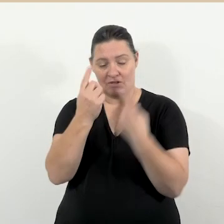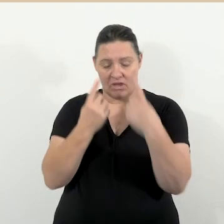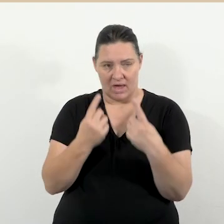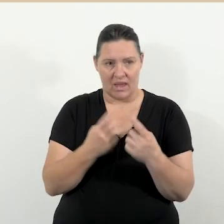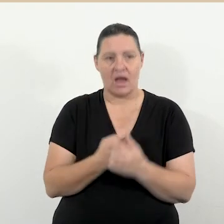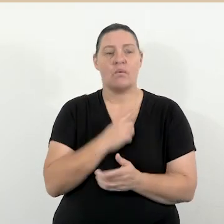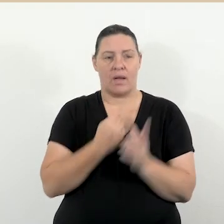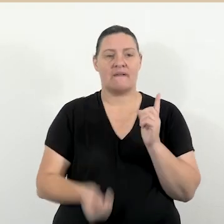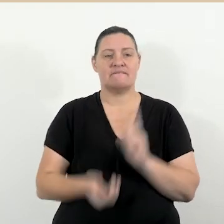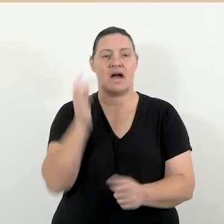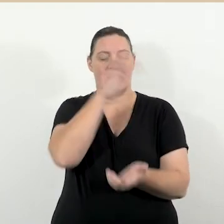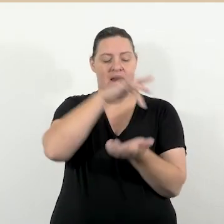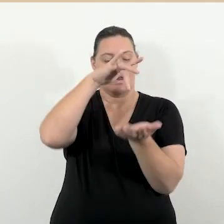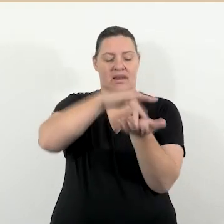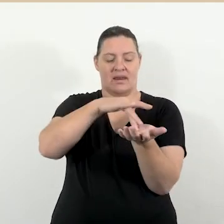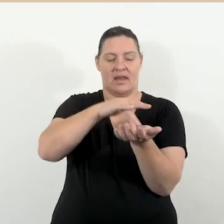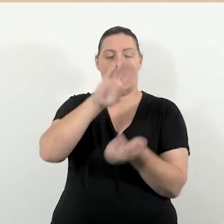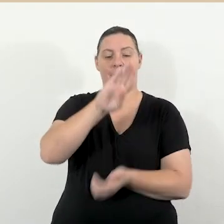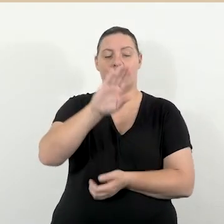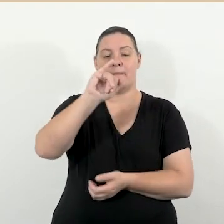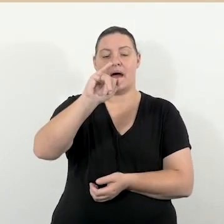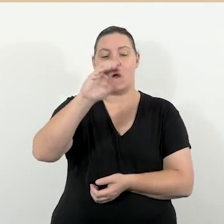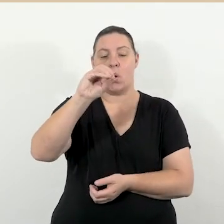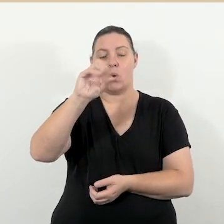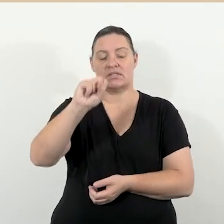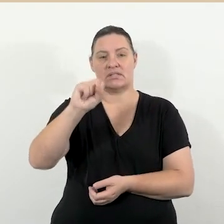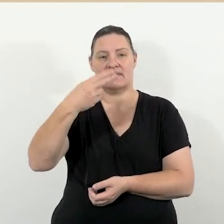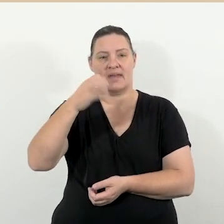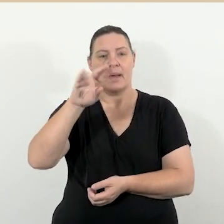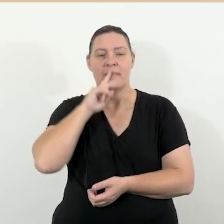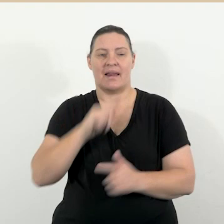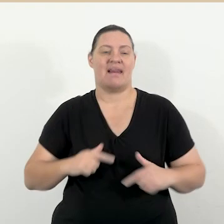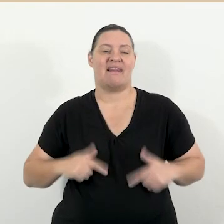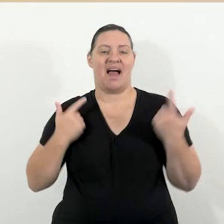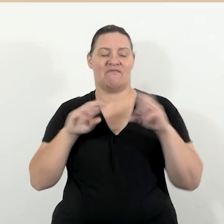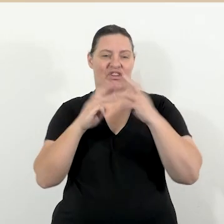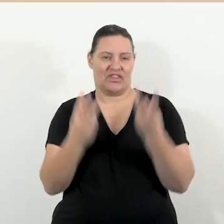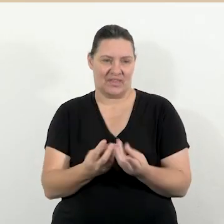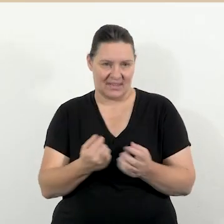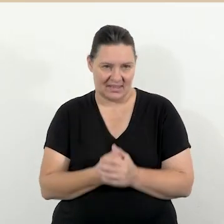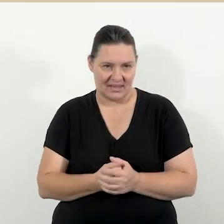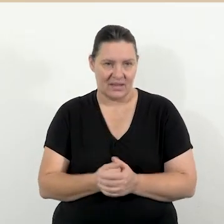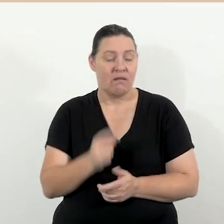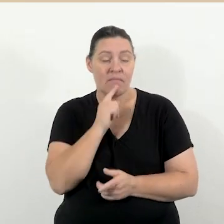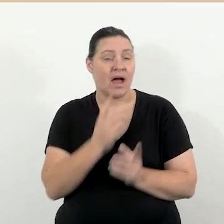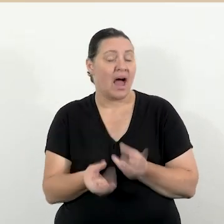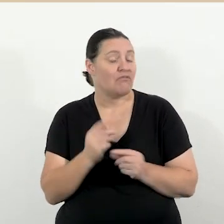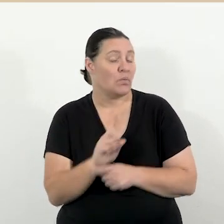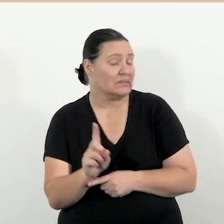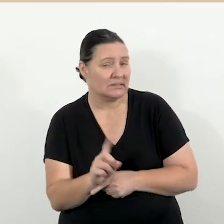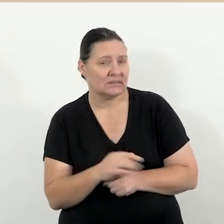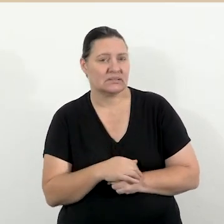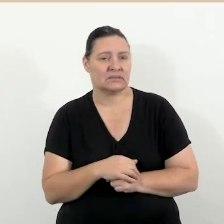each other, that's where we find the biosphere, which is the life on Earth. And the life on Earth consists